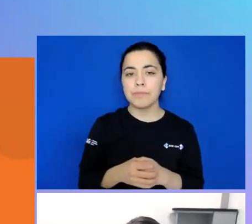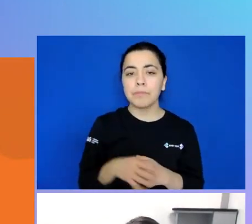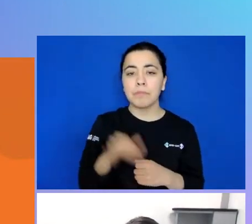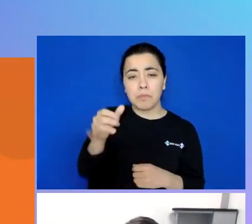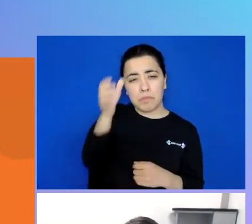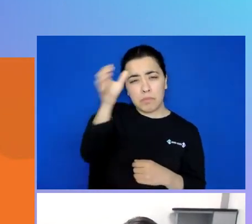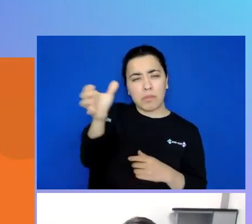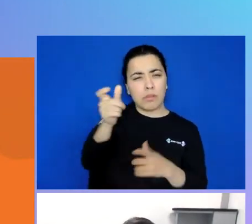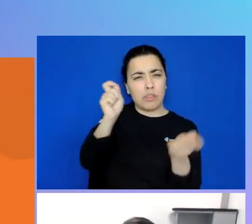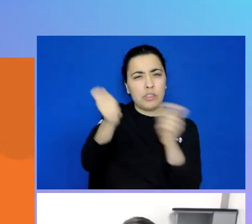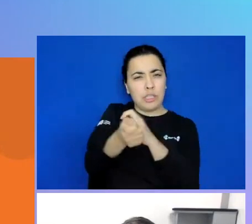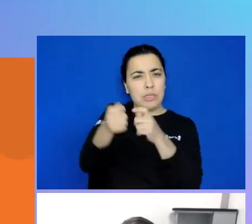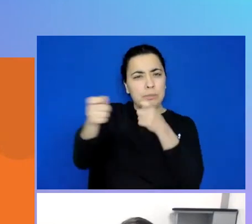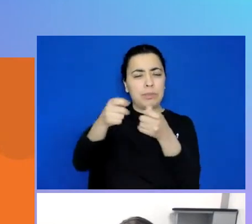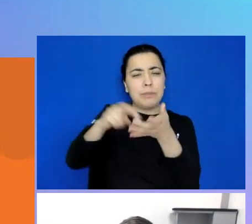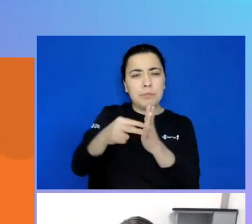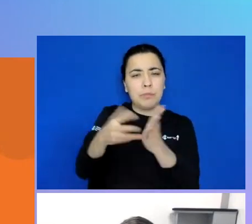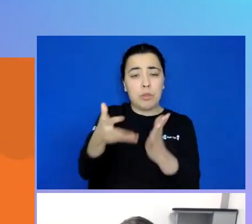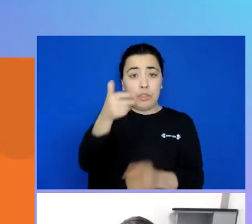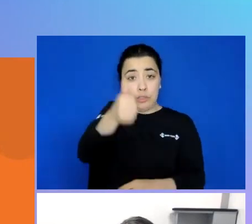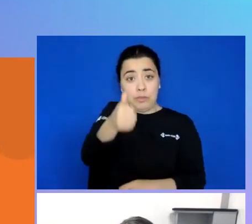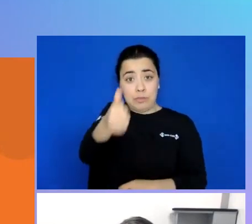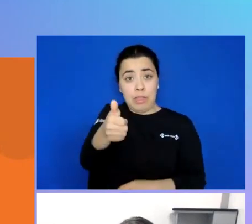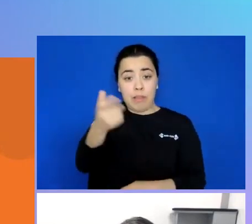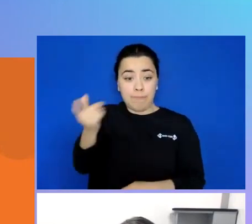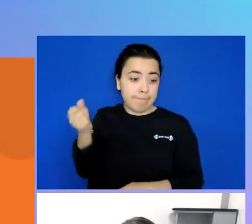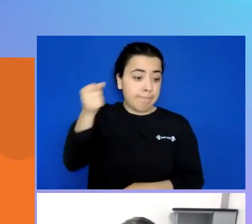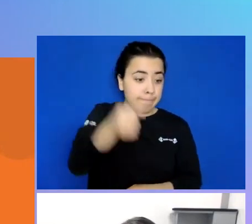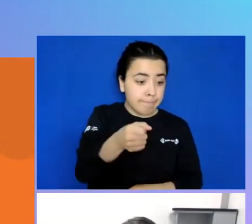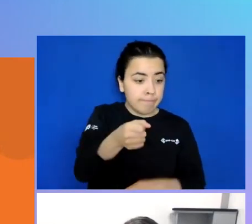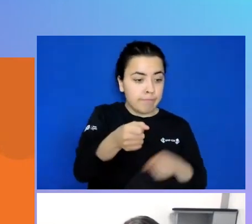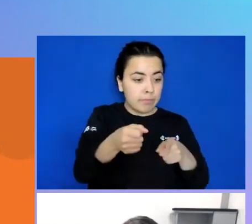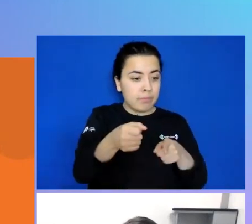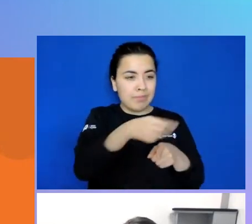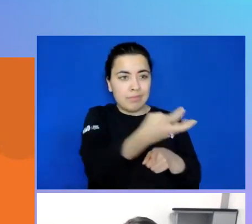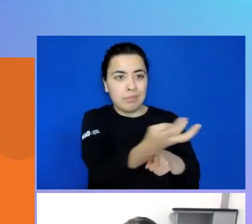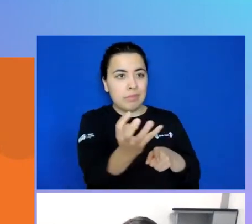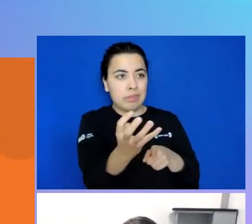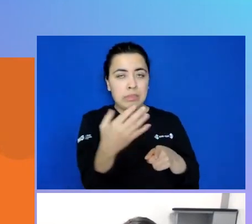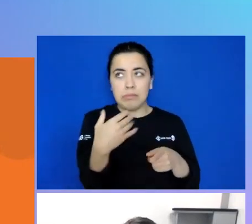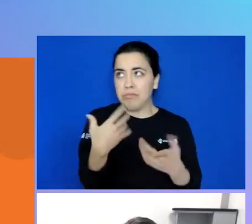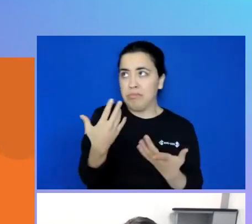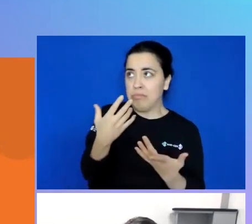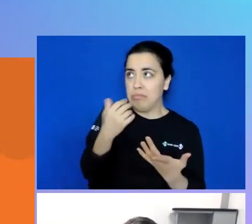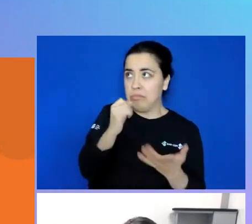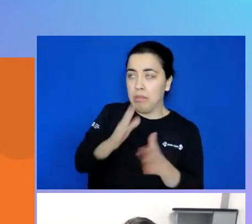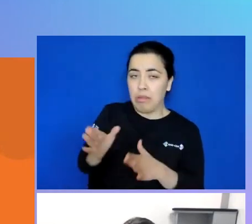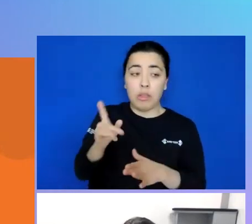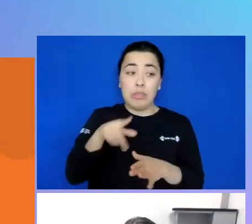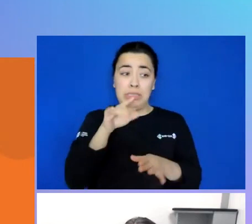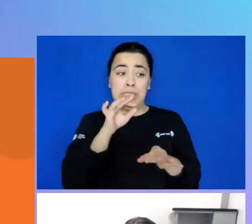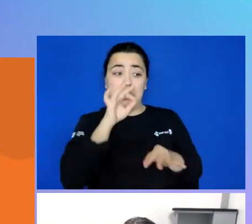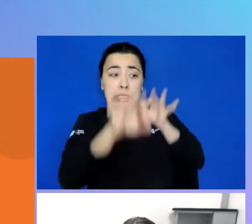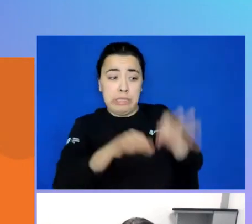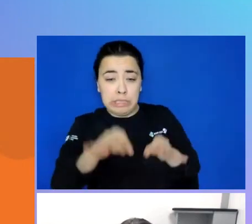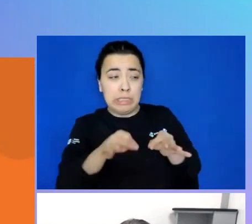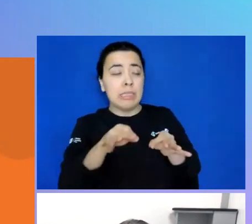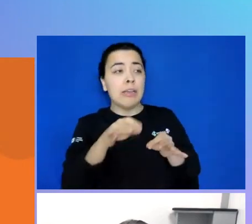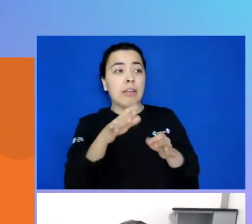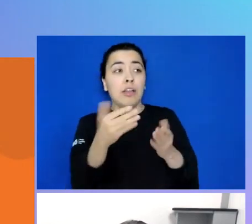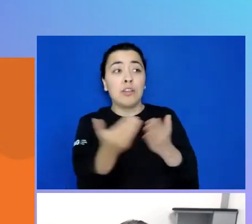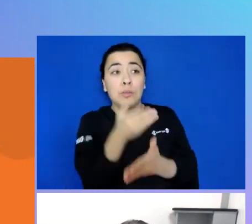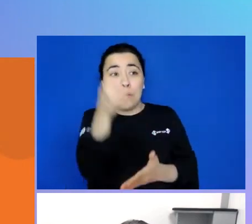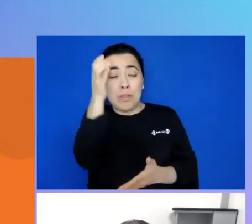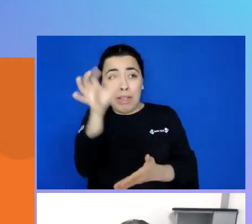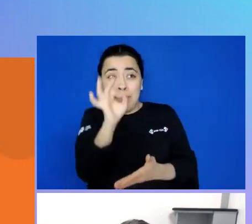change management is that you are introducing a new idea, which is disrupting established and comfortable